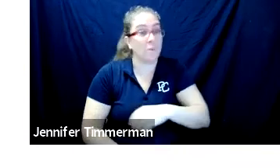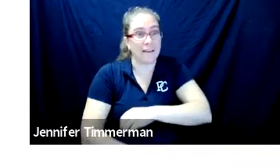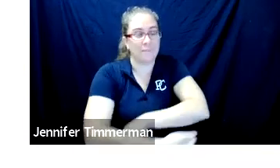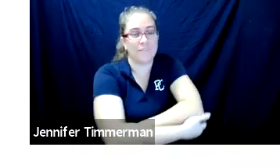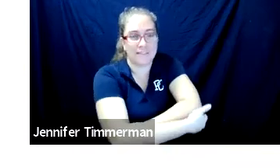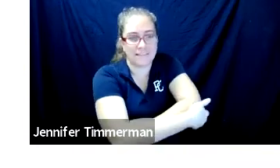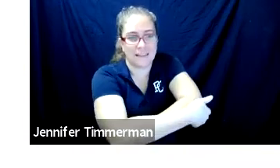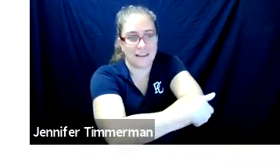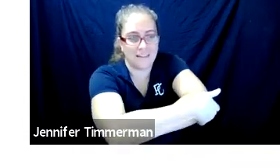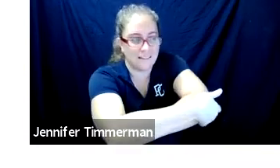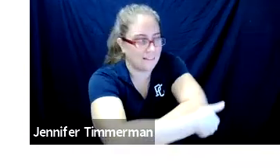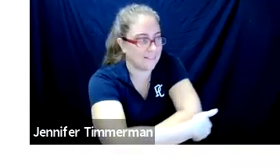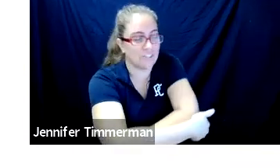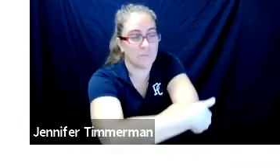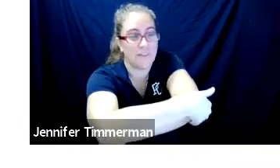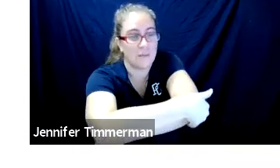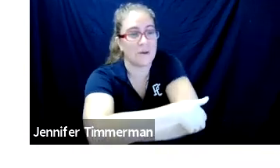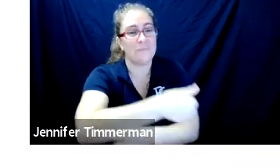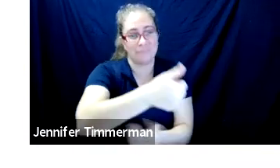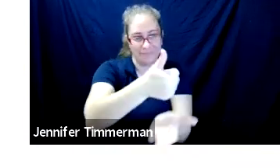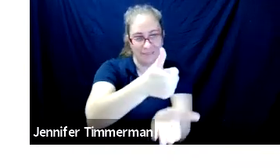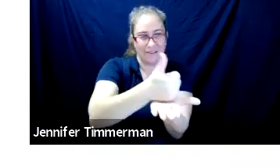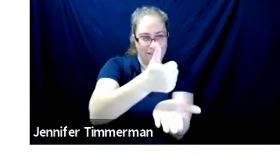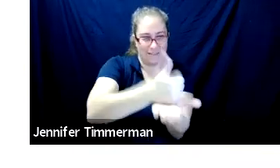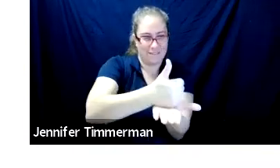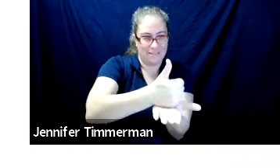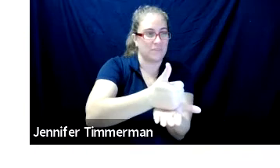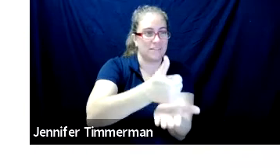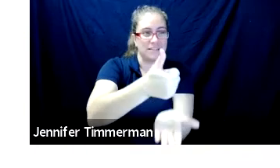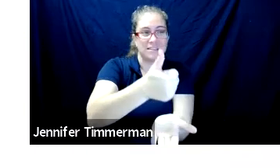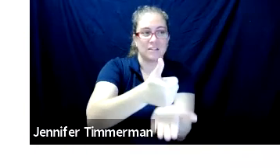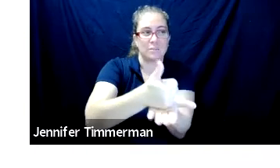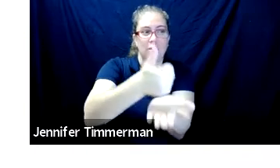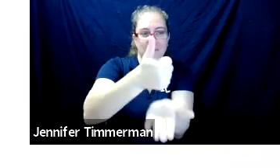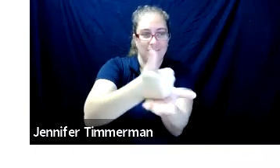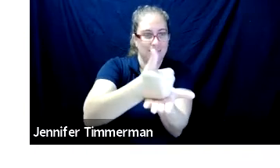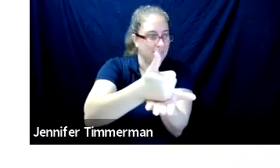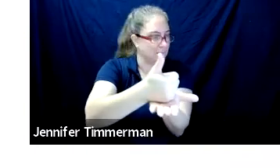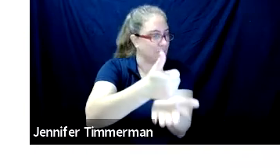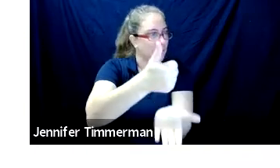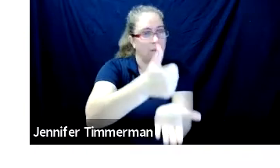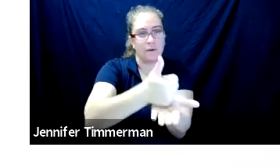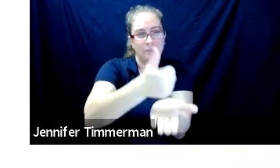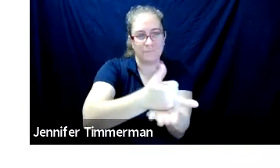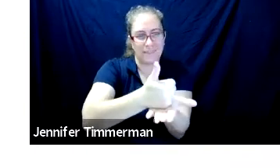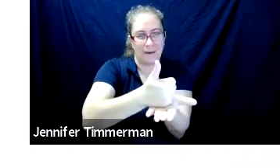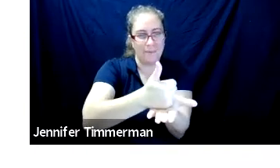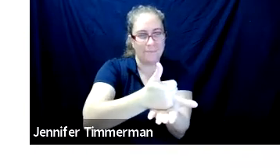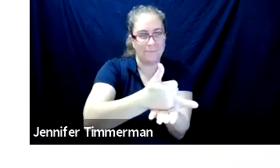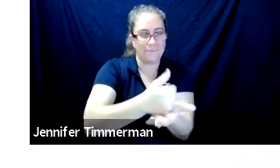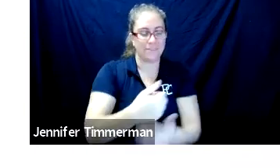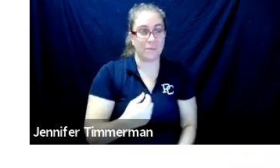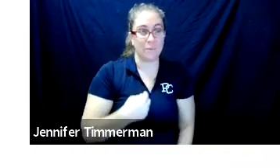when people want to help you, they kind of assist you by the elbow. That's what this is, like supporting your elbow.